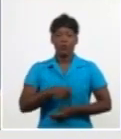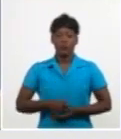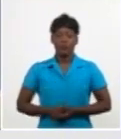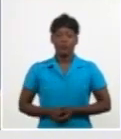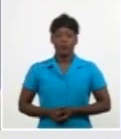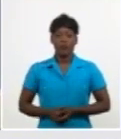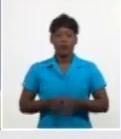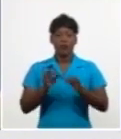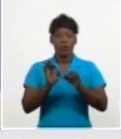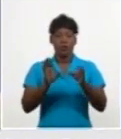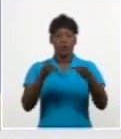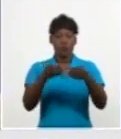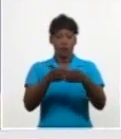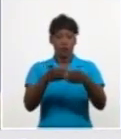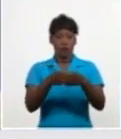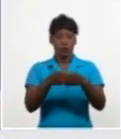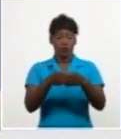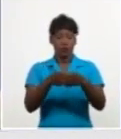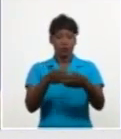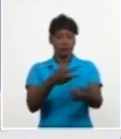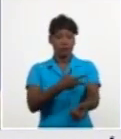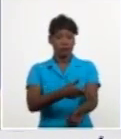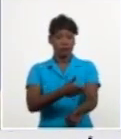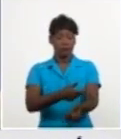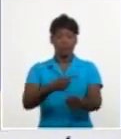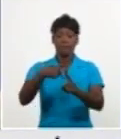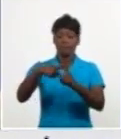2,233 patients diagnosed with the disease in Cuba,